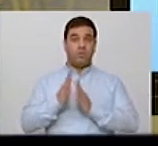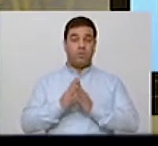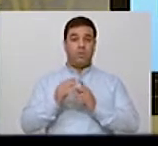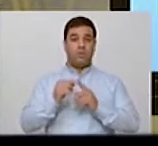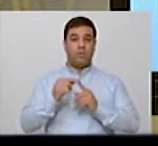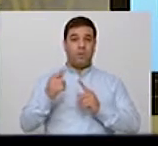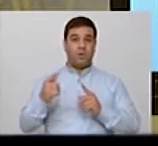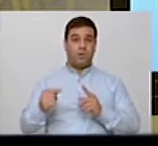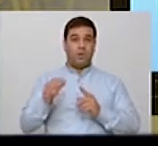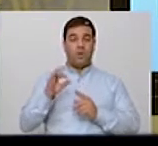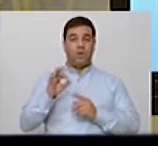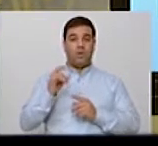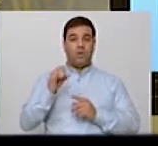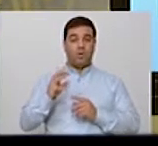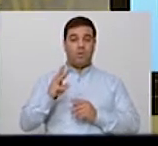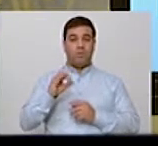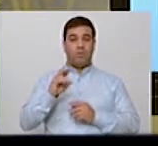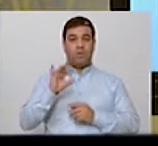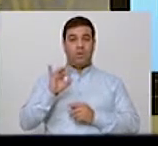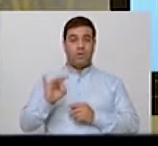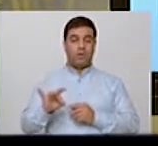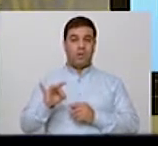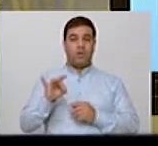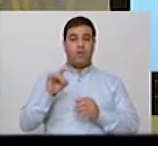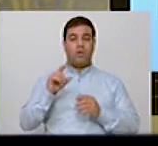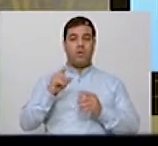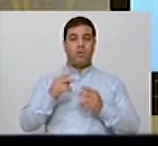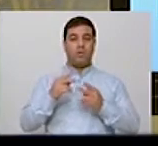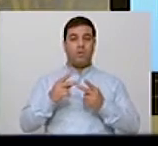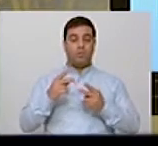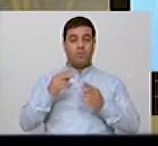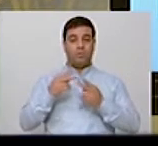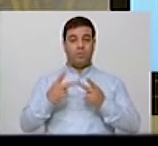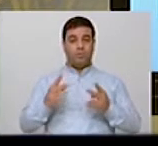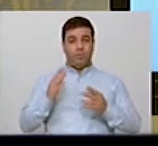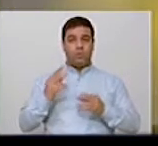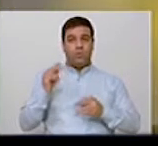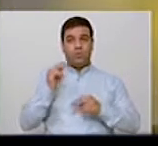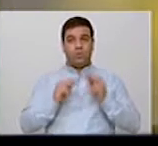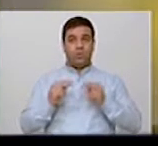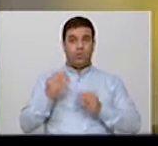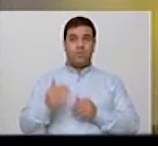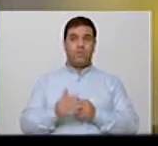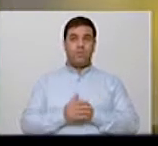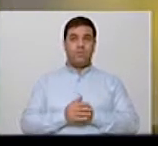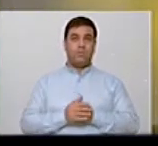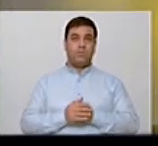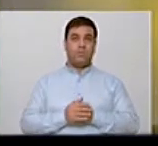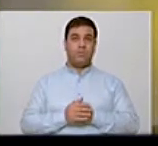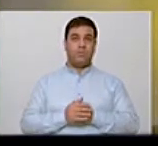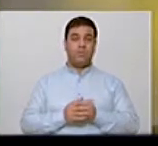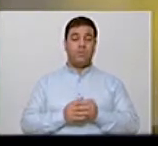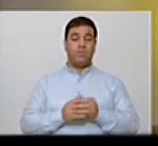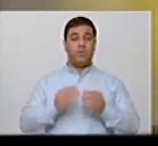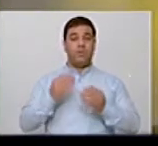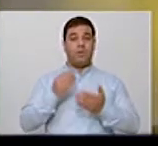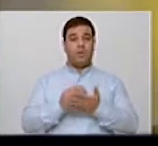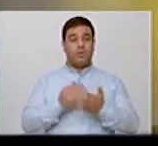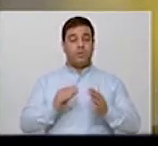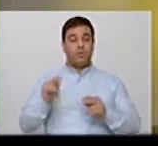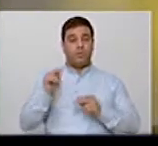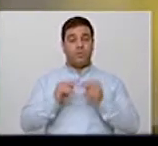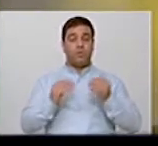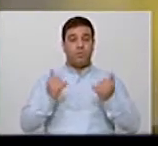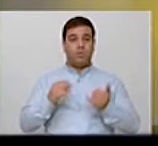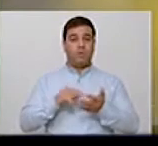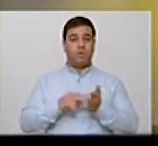bargida organik moddalarning hosil bo'lishini o'rganish. Aziz o'quvchilar,